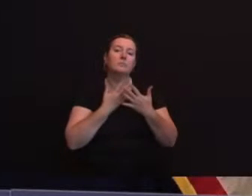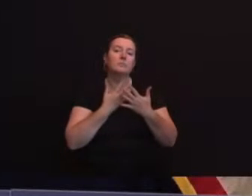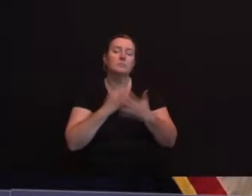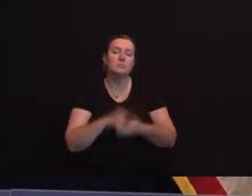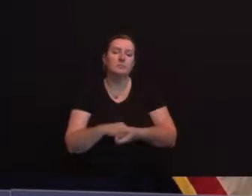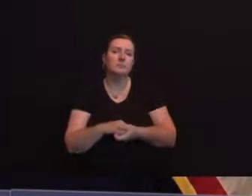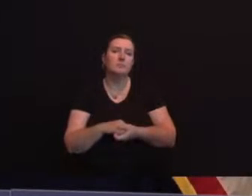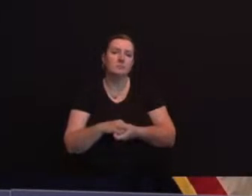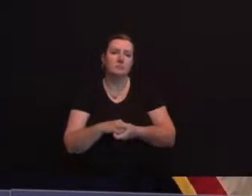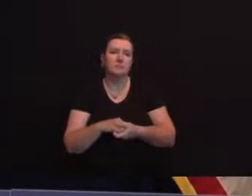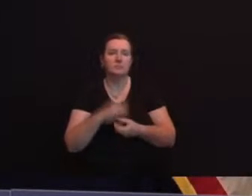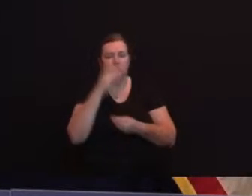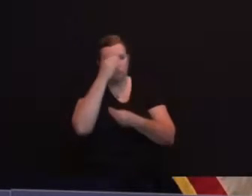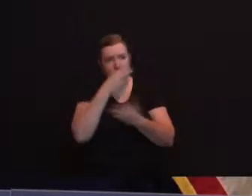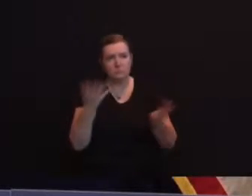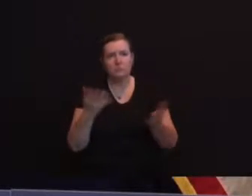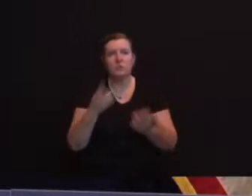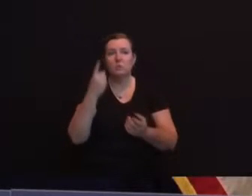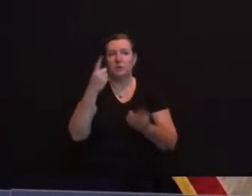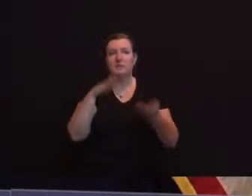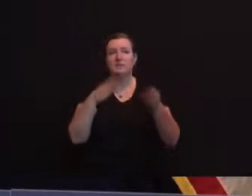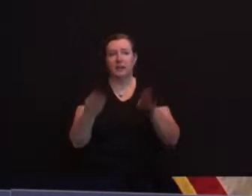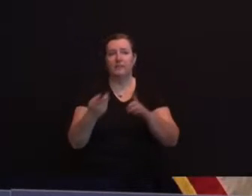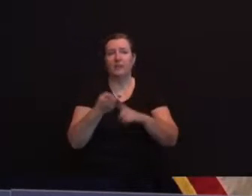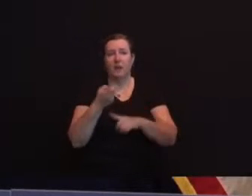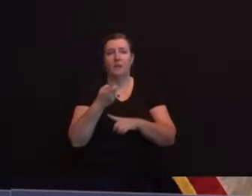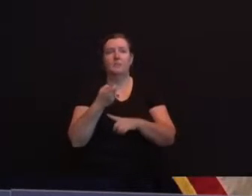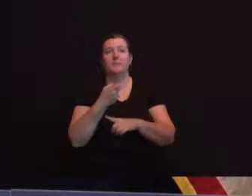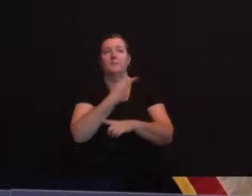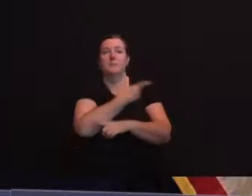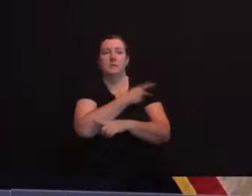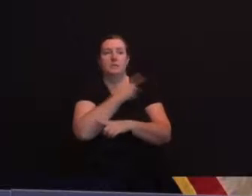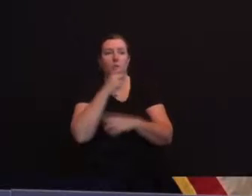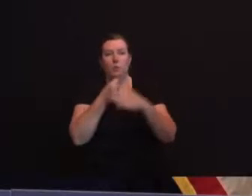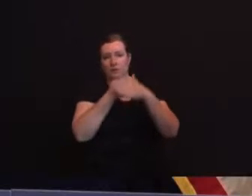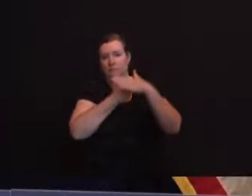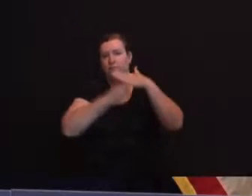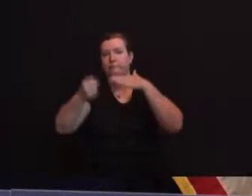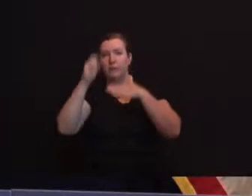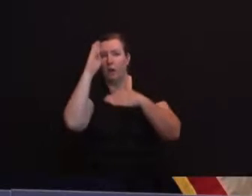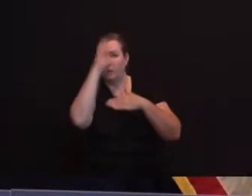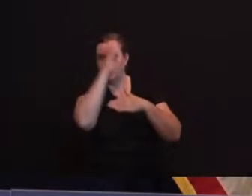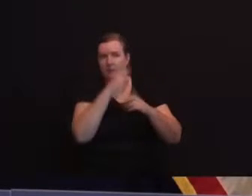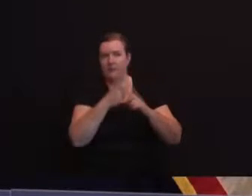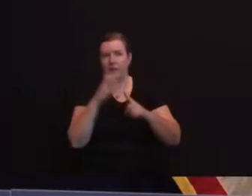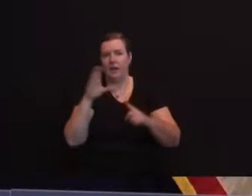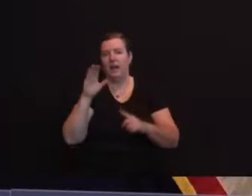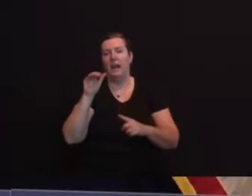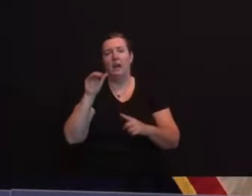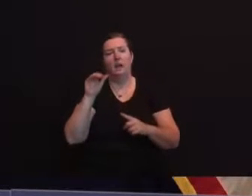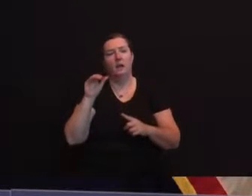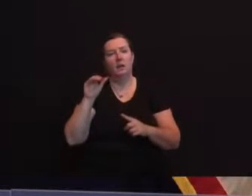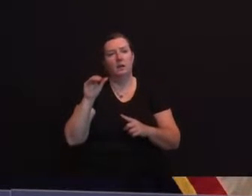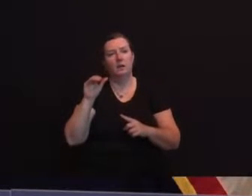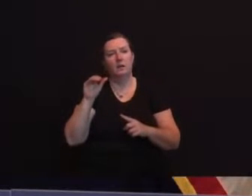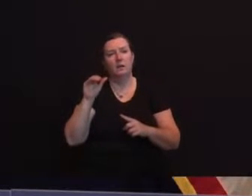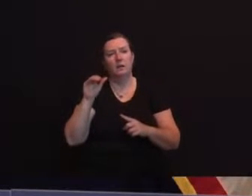one death reported from a patient hospitalized from Ancora. The patient had